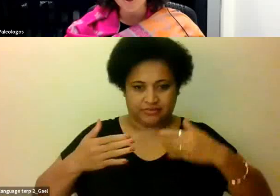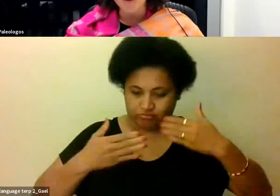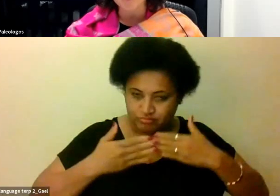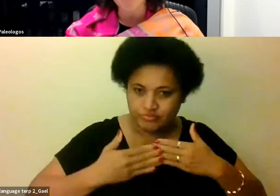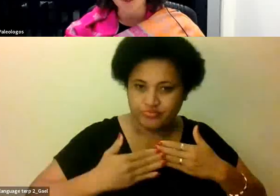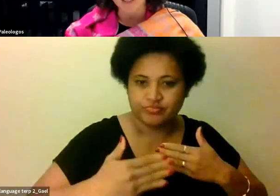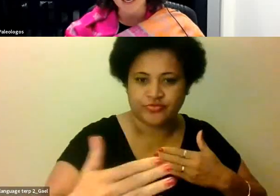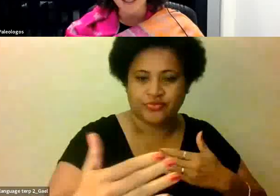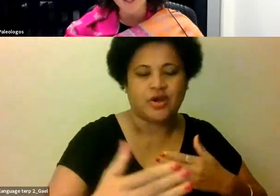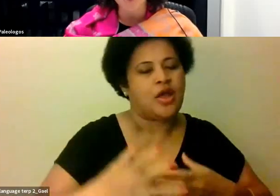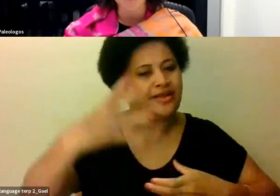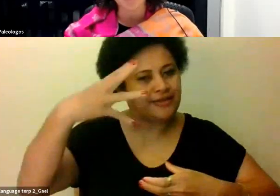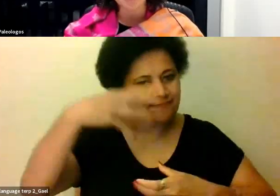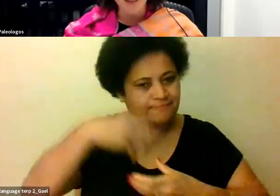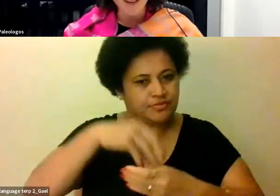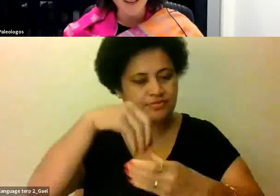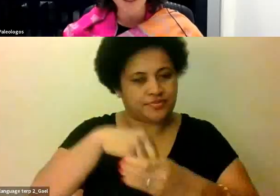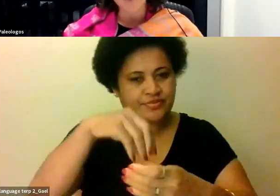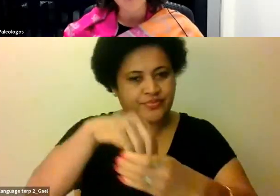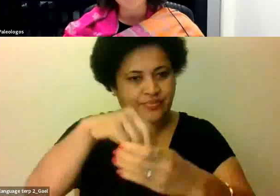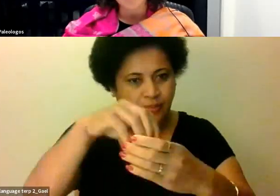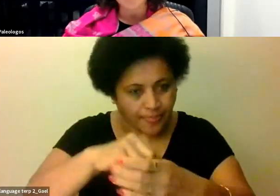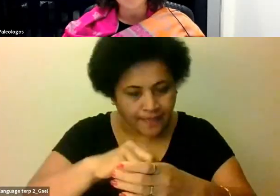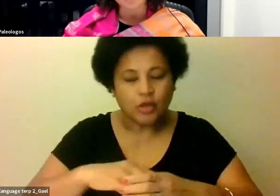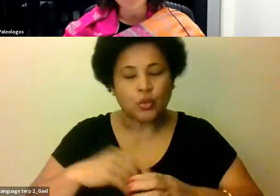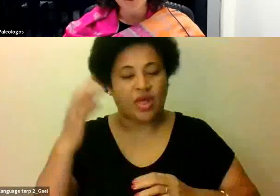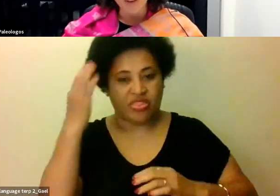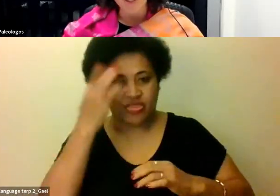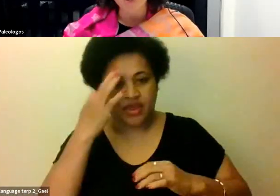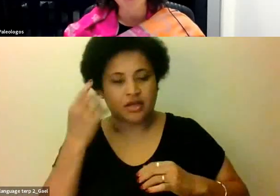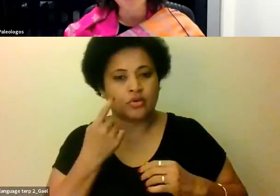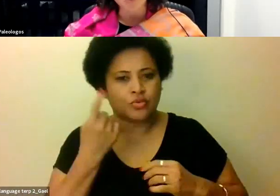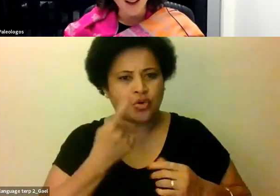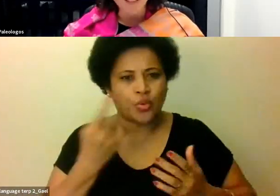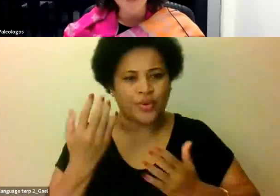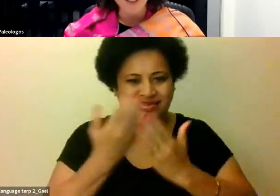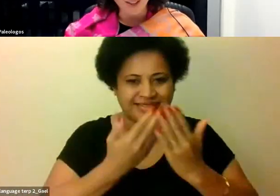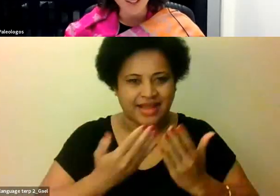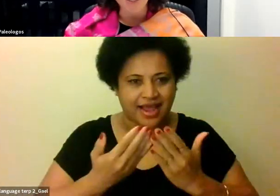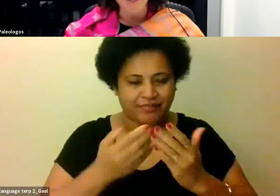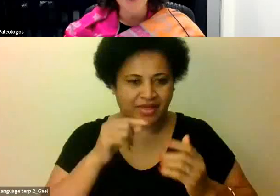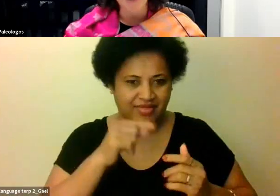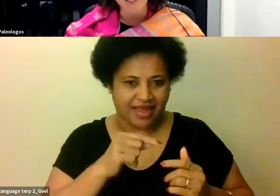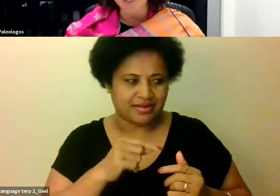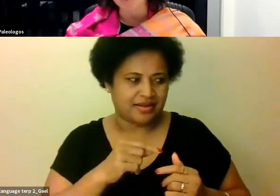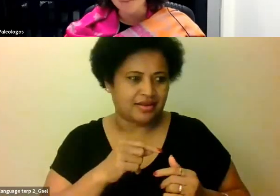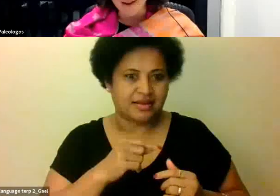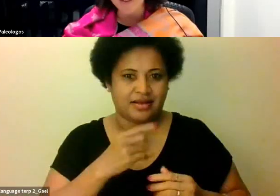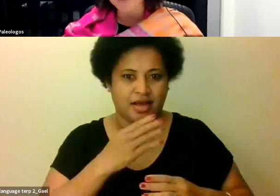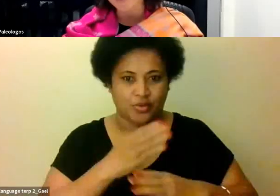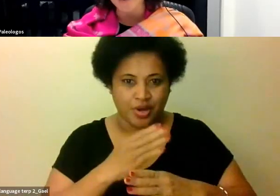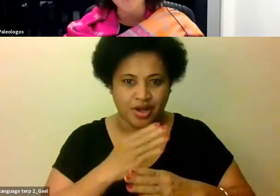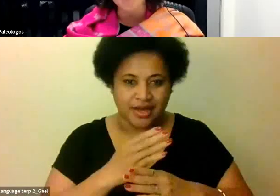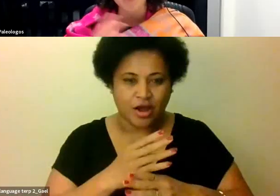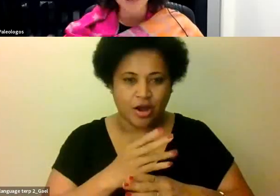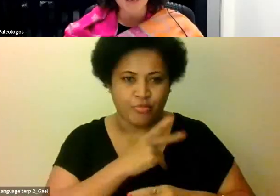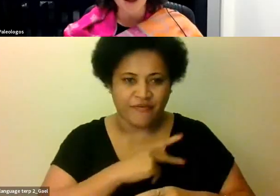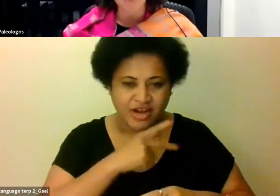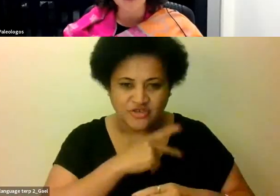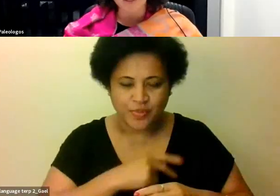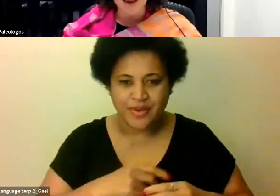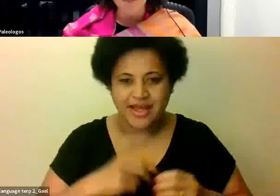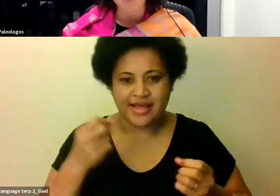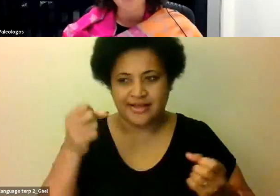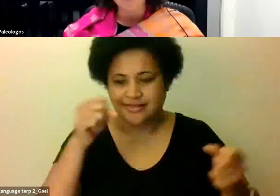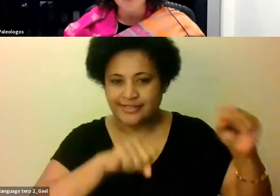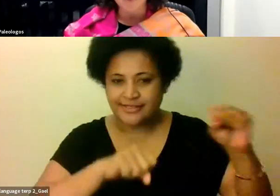about who is going into studying the profession of science, technology, engineering and maths, thinking